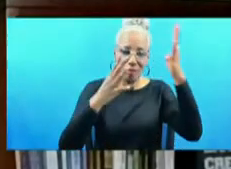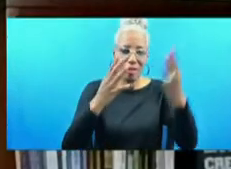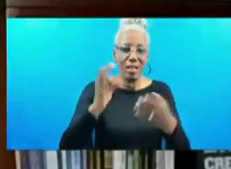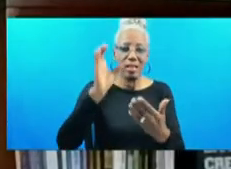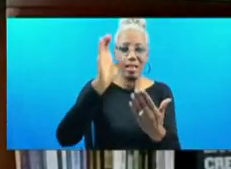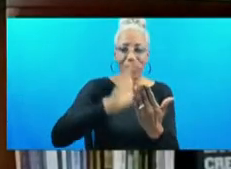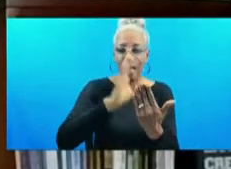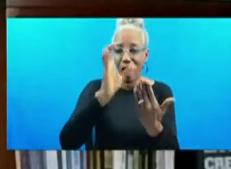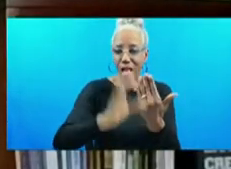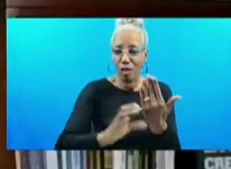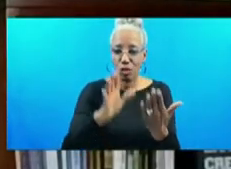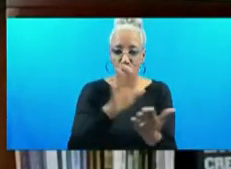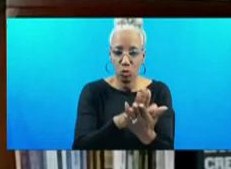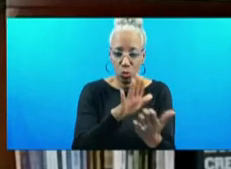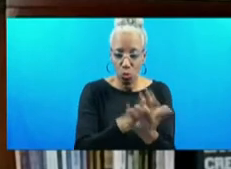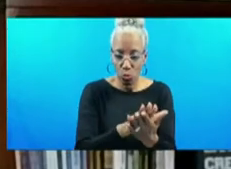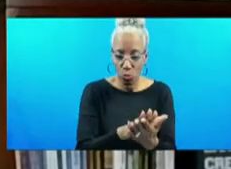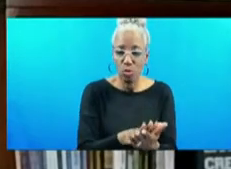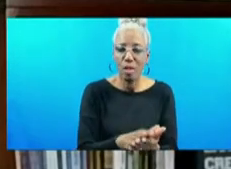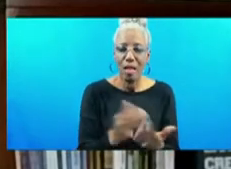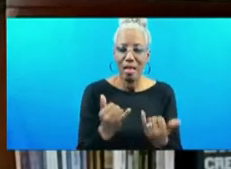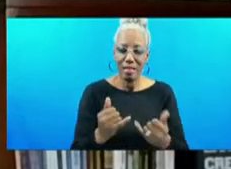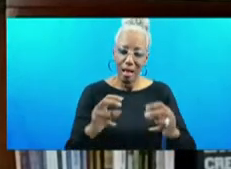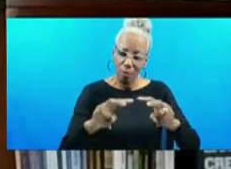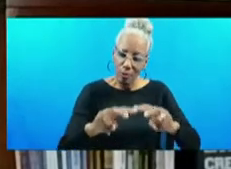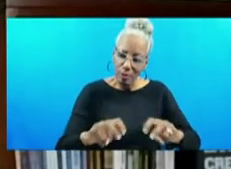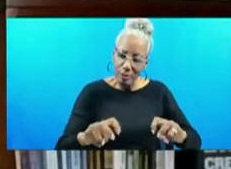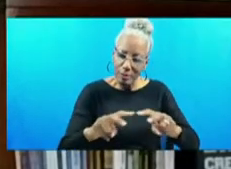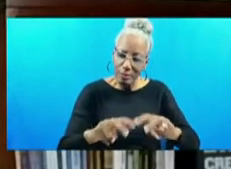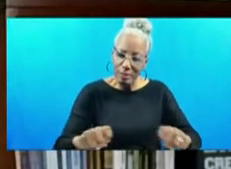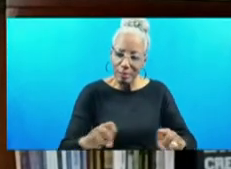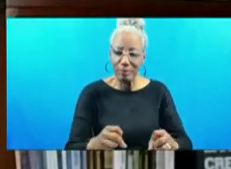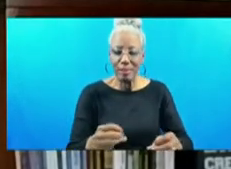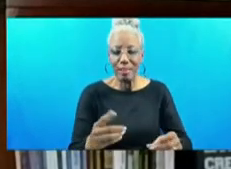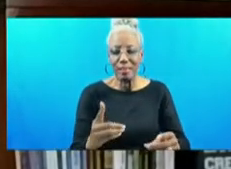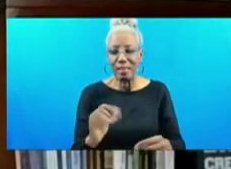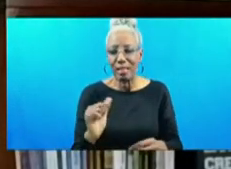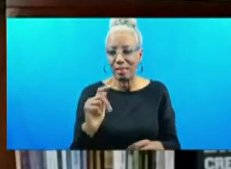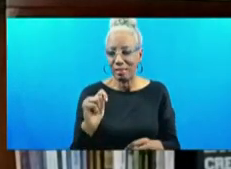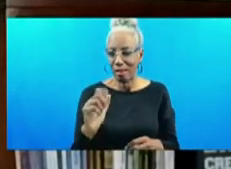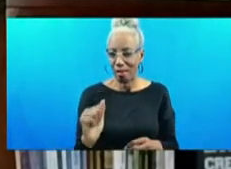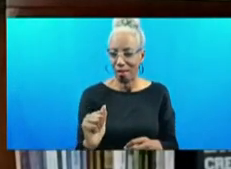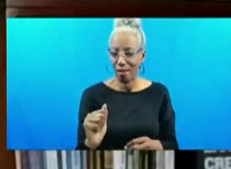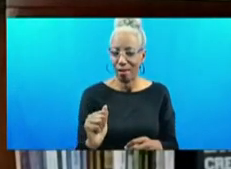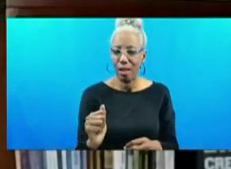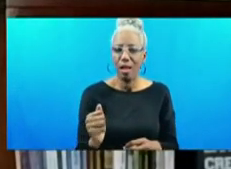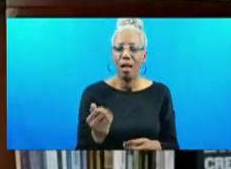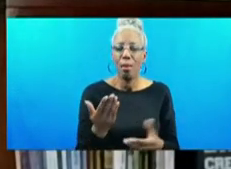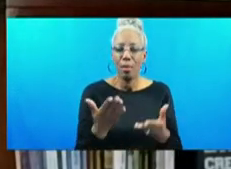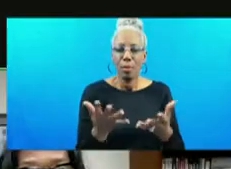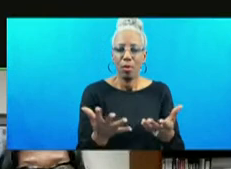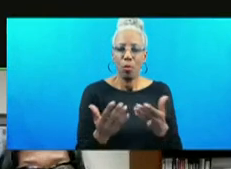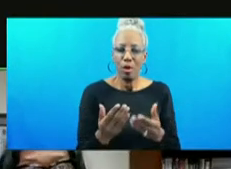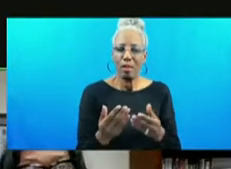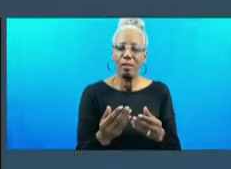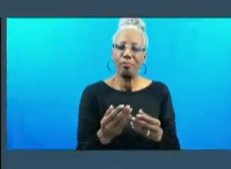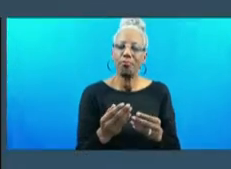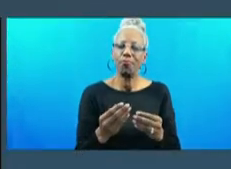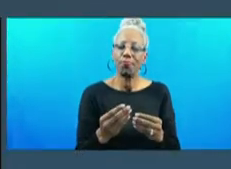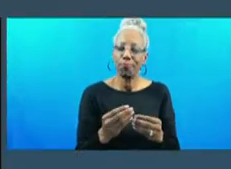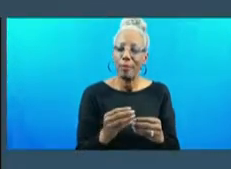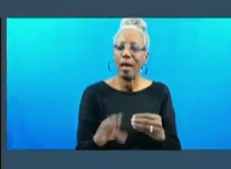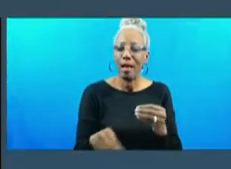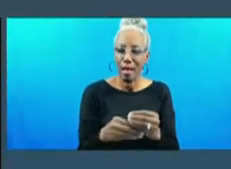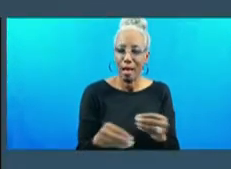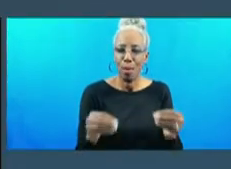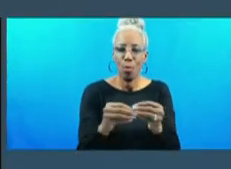expand that, not this coming year, because quite frankly, this has been another year of COVID, but the following year. And what we want to do